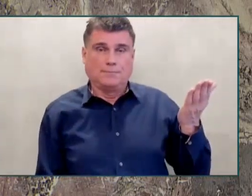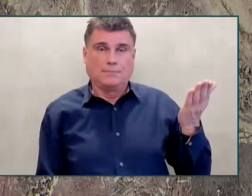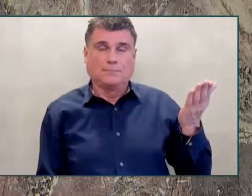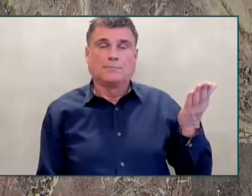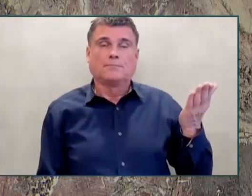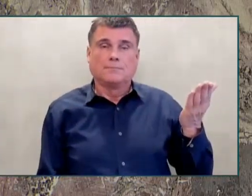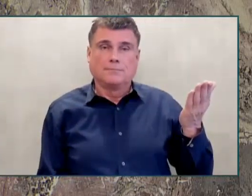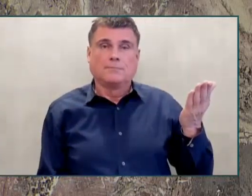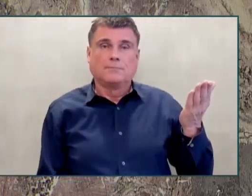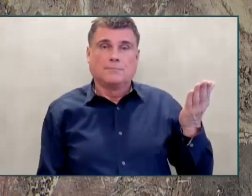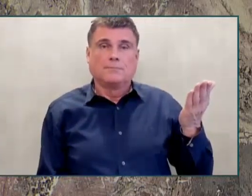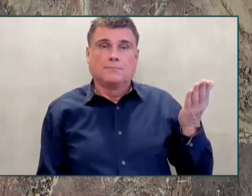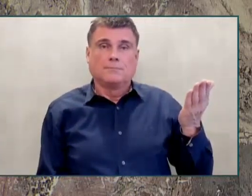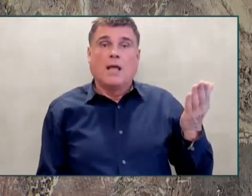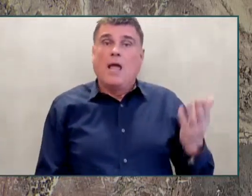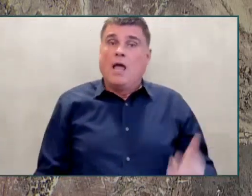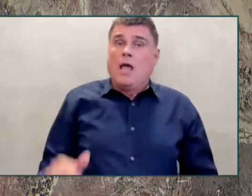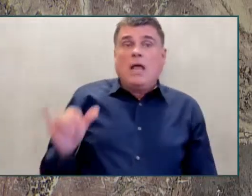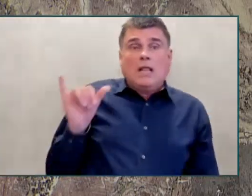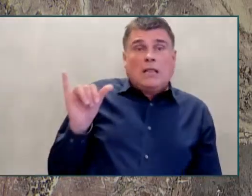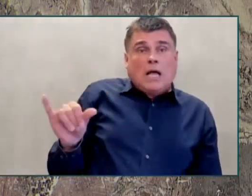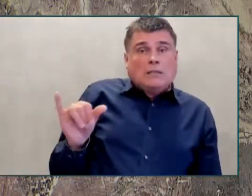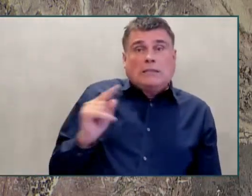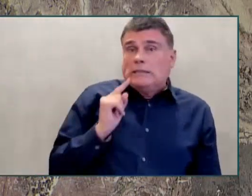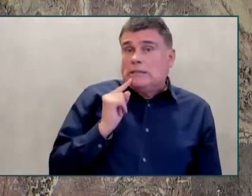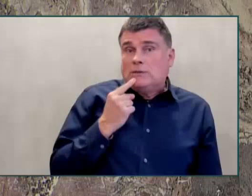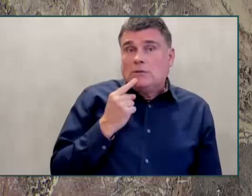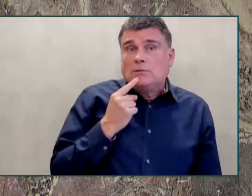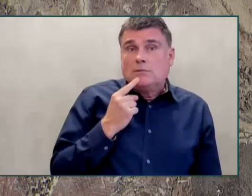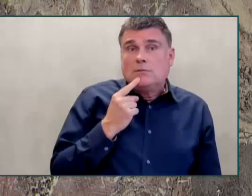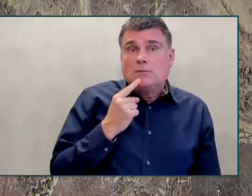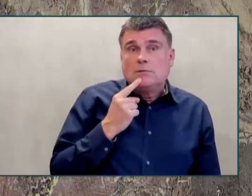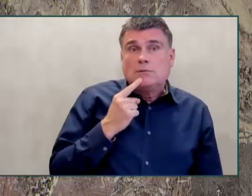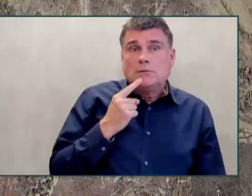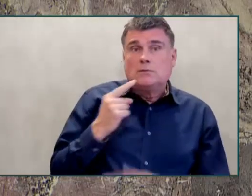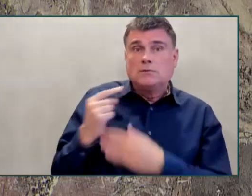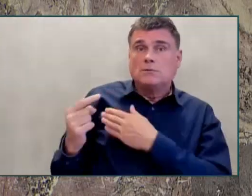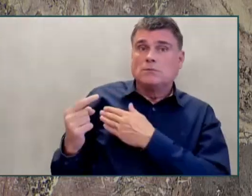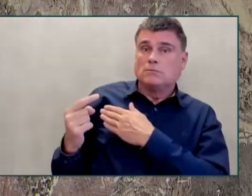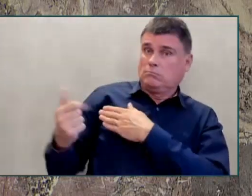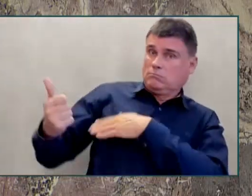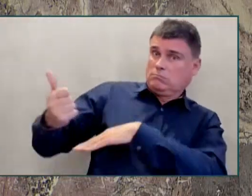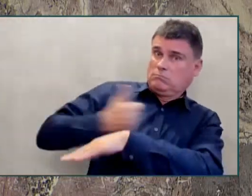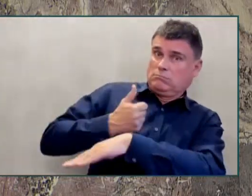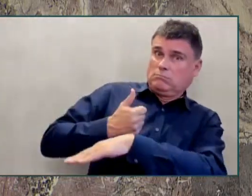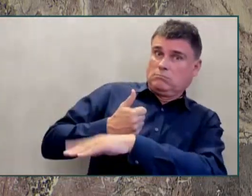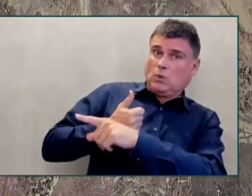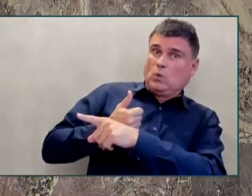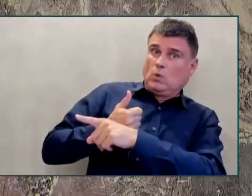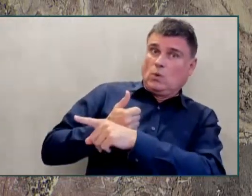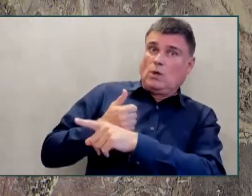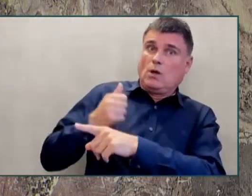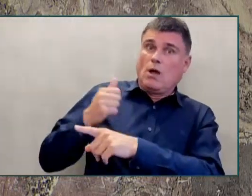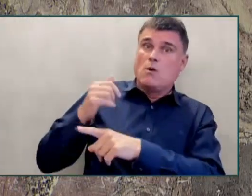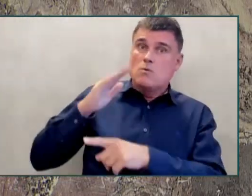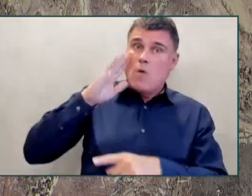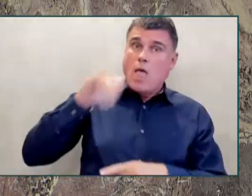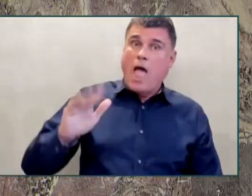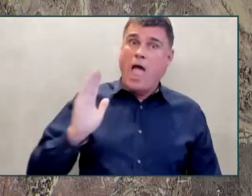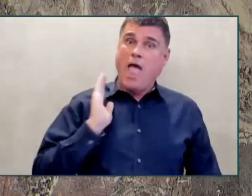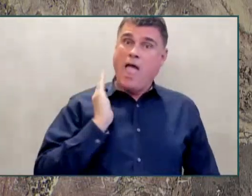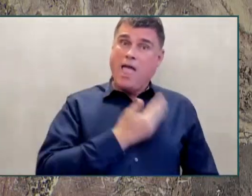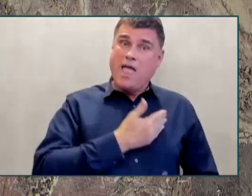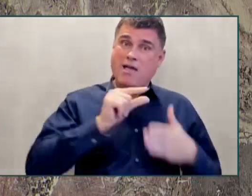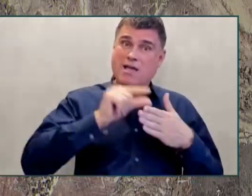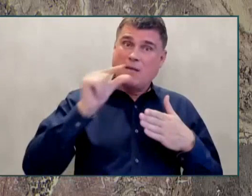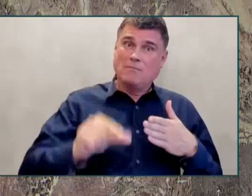was supportive of the Lobbyists Act that was introduced by our government very early upon